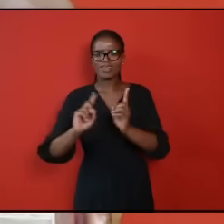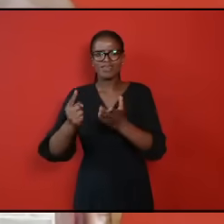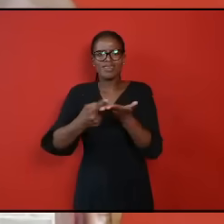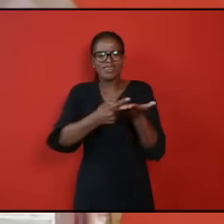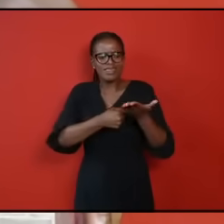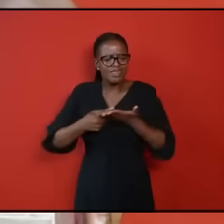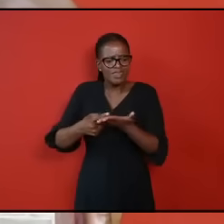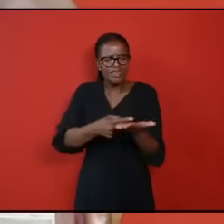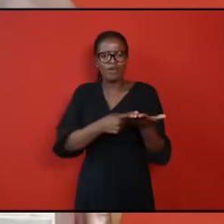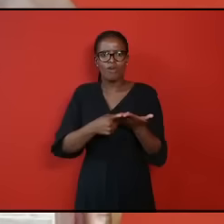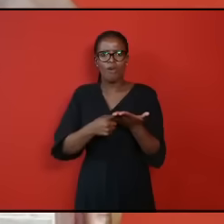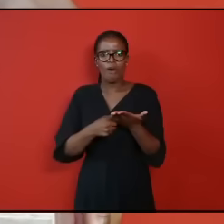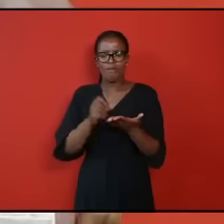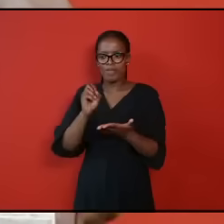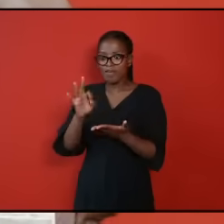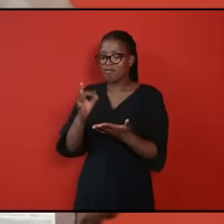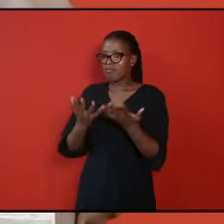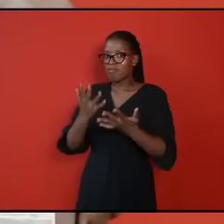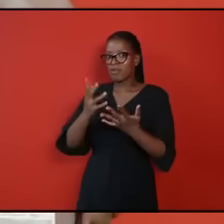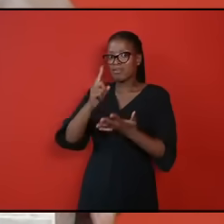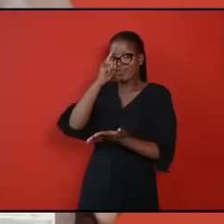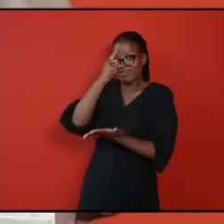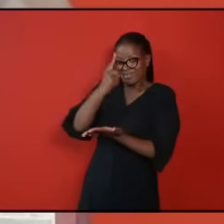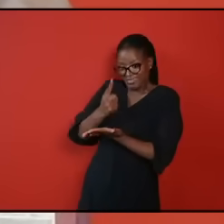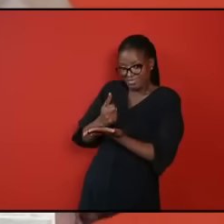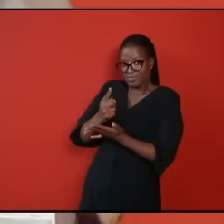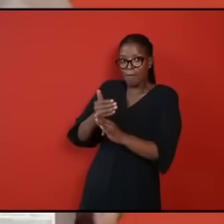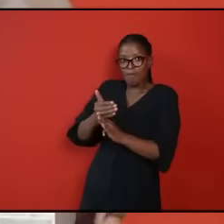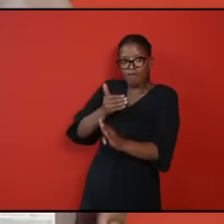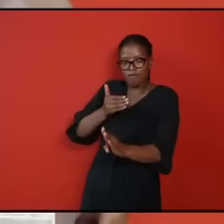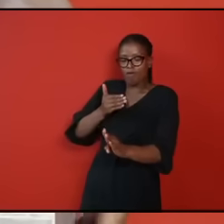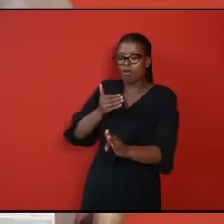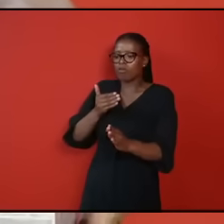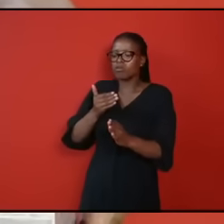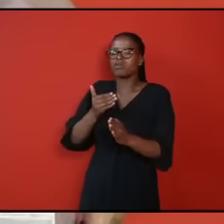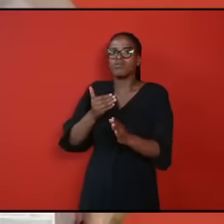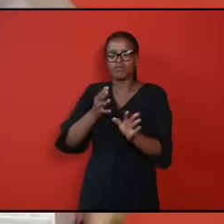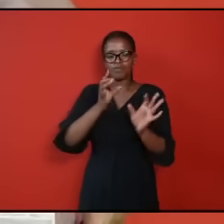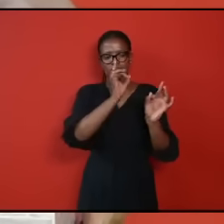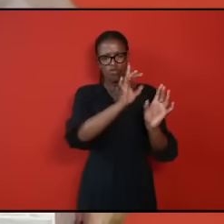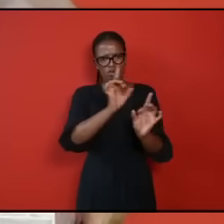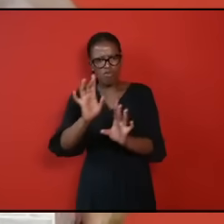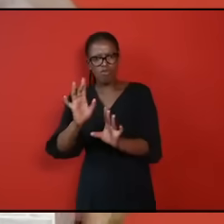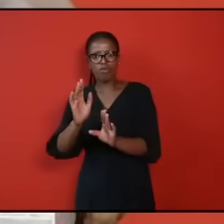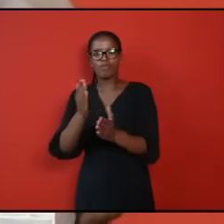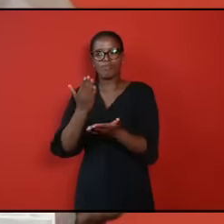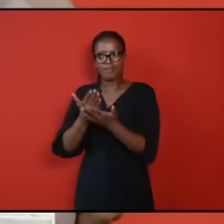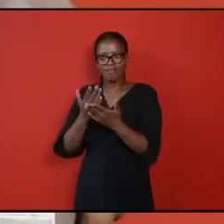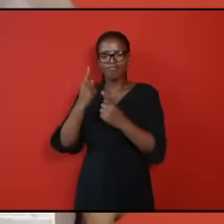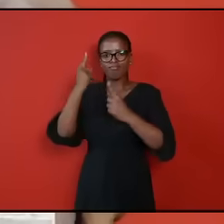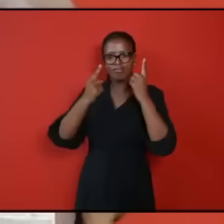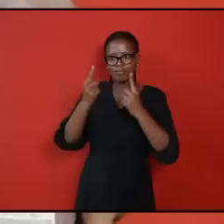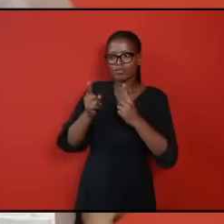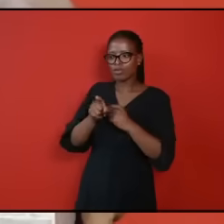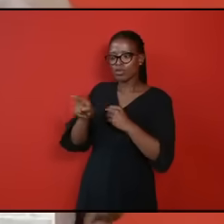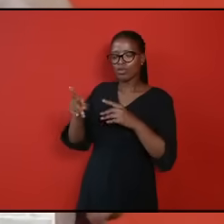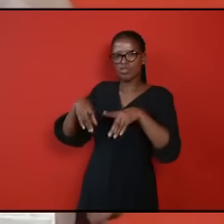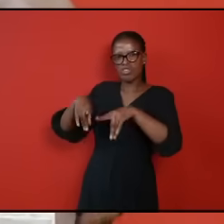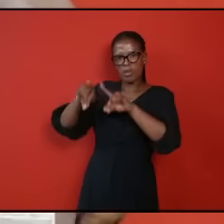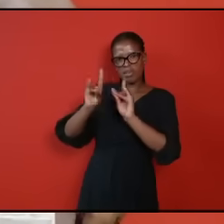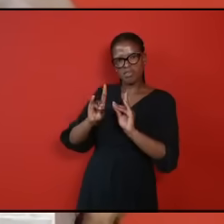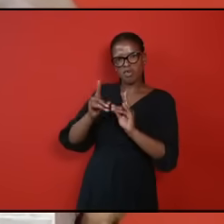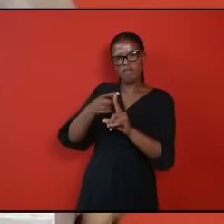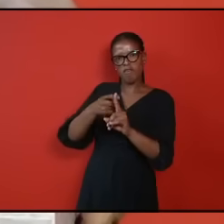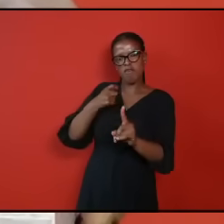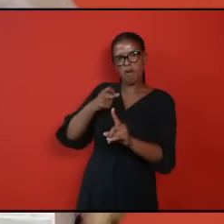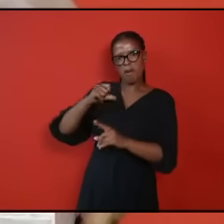when a move is about to be made. But they've got a very defiant, disrespectful chairperson of Ikuruleni